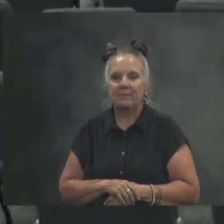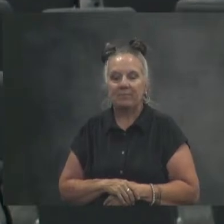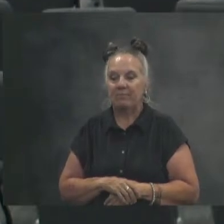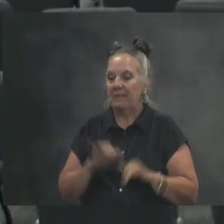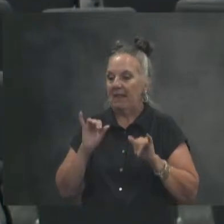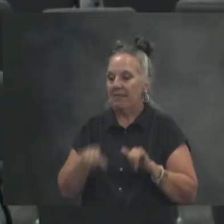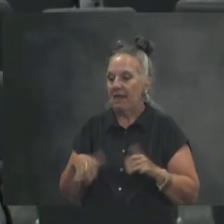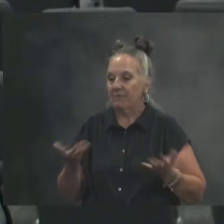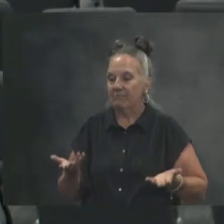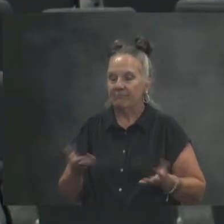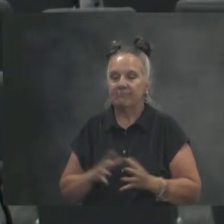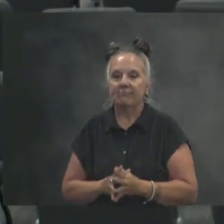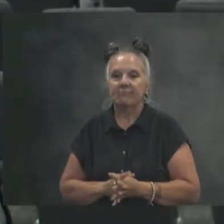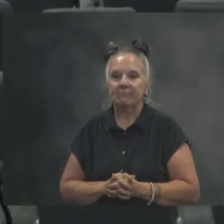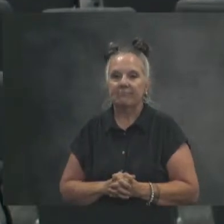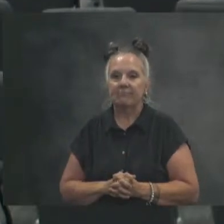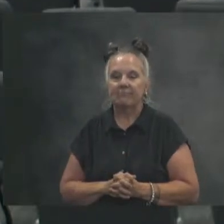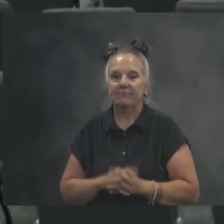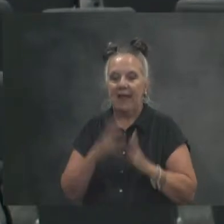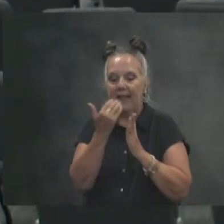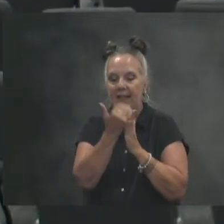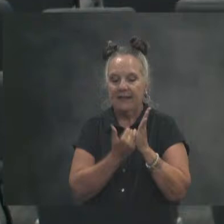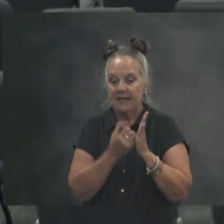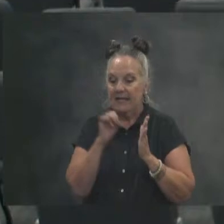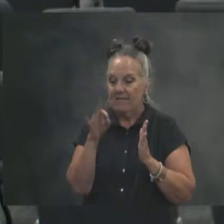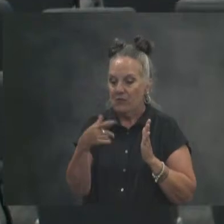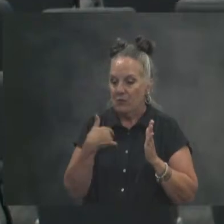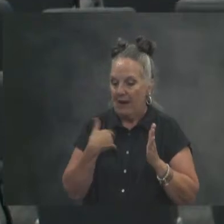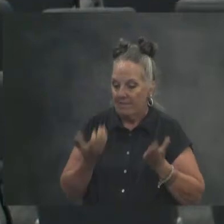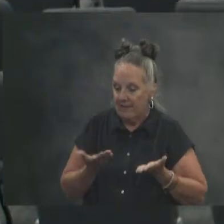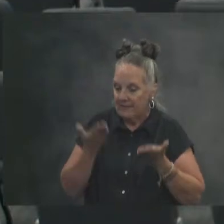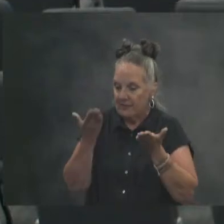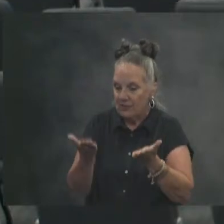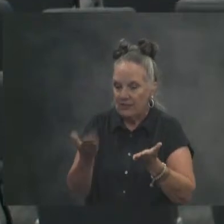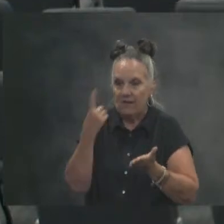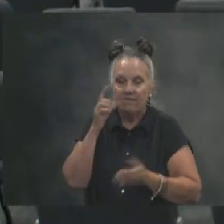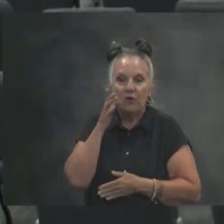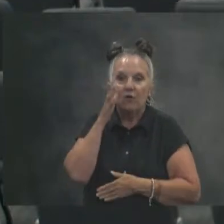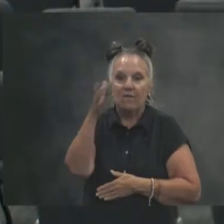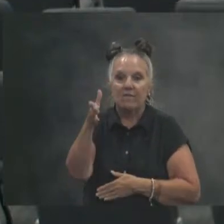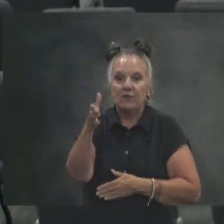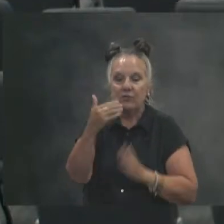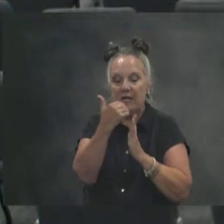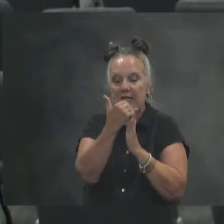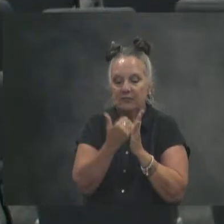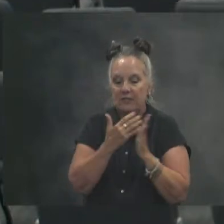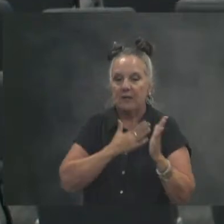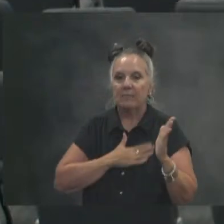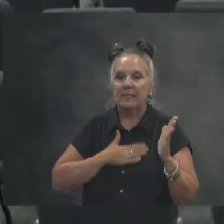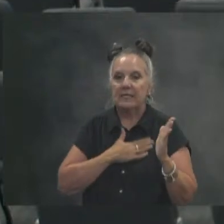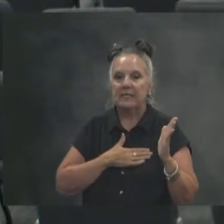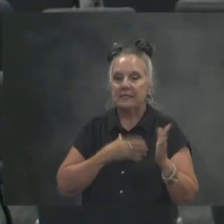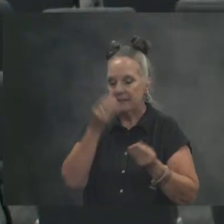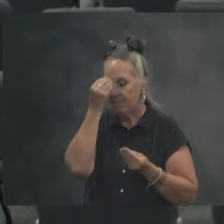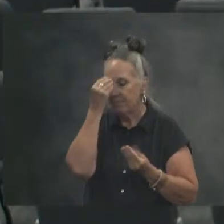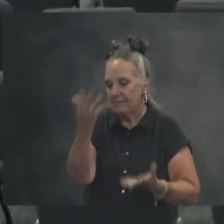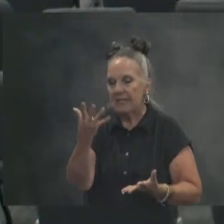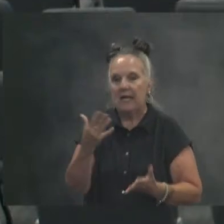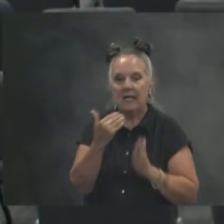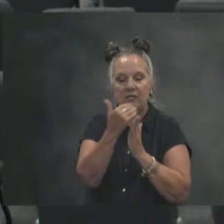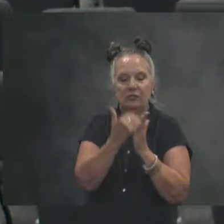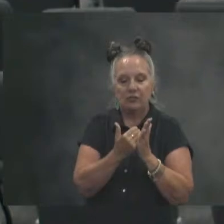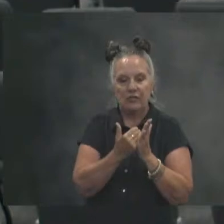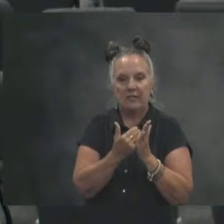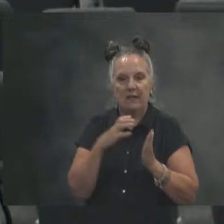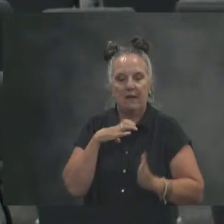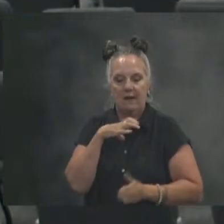items on our list. If you have any suggestions for future agendas, please let a member of the Agenda Planning